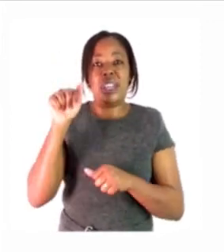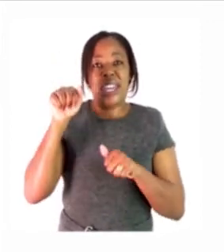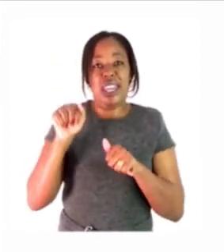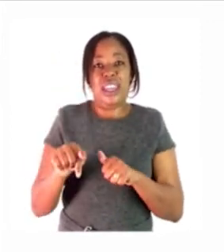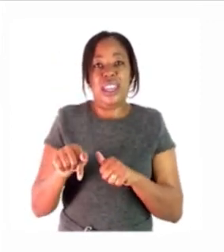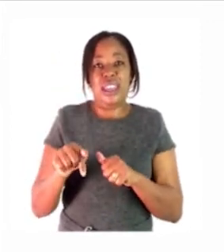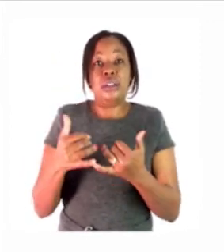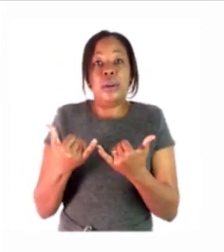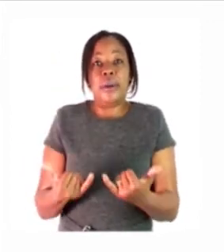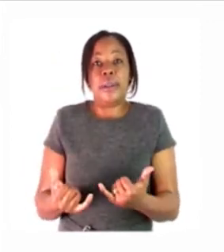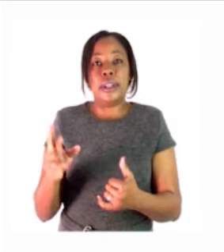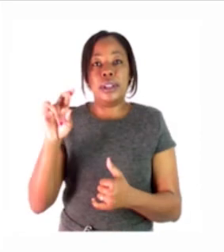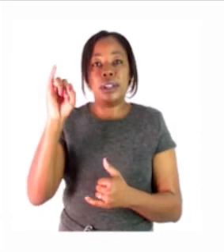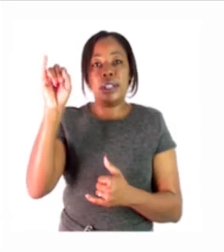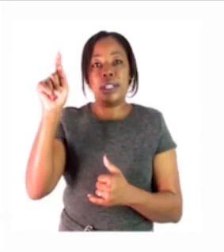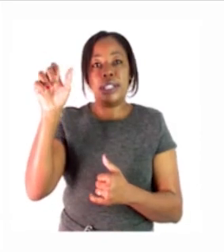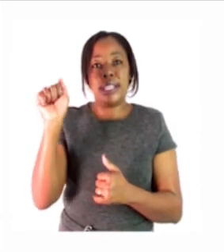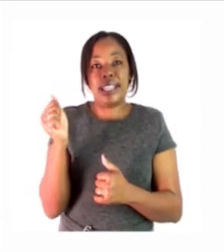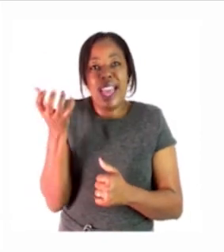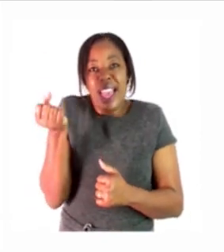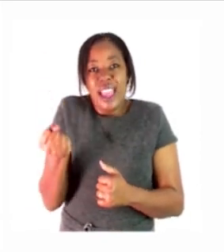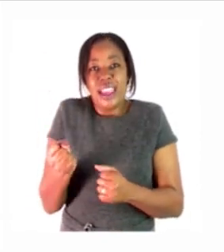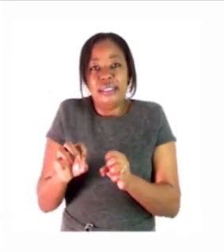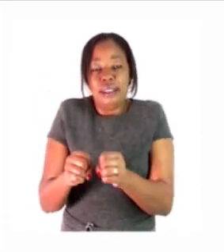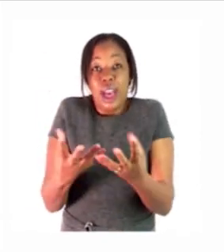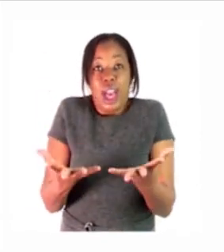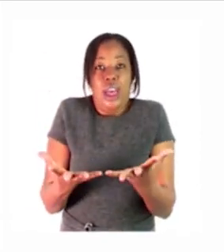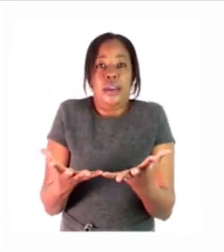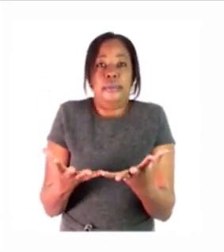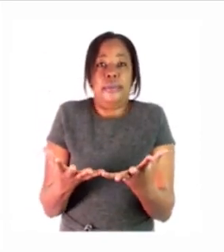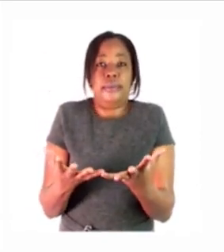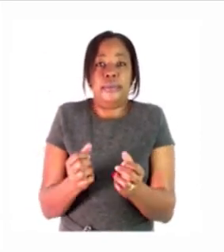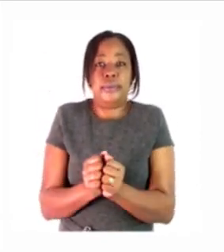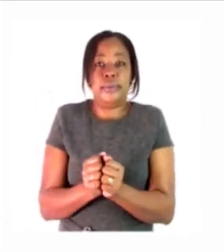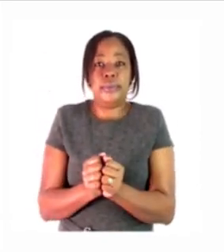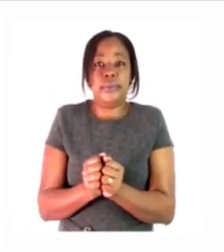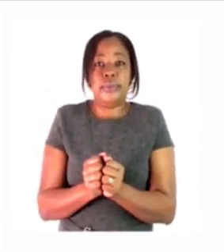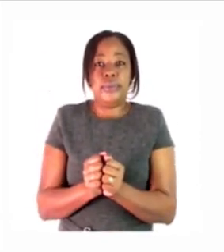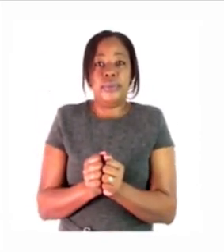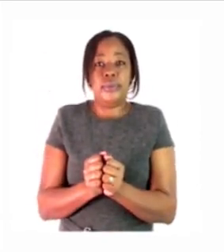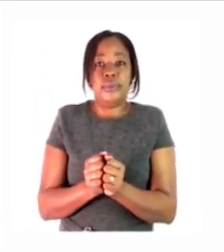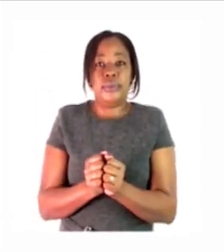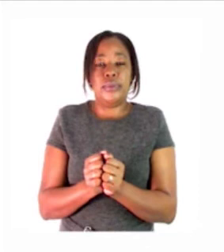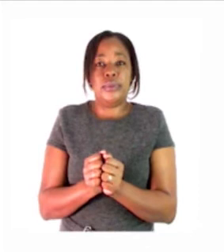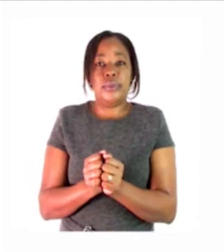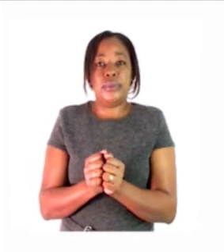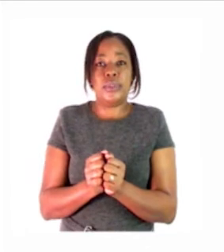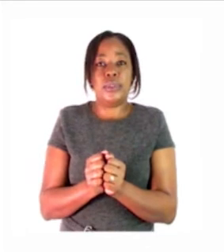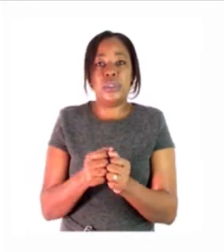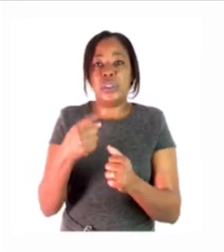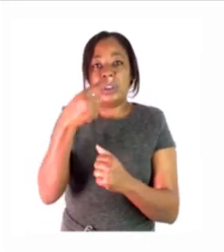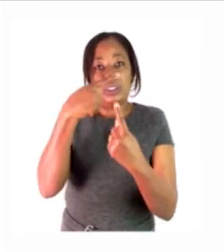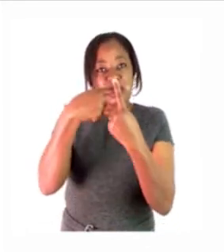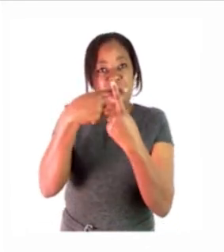how many marbles is she still left with? So what is the operation sign there again? It's still subtraction.